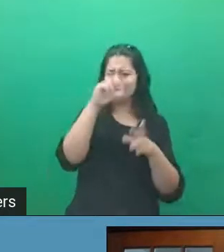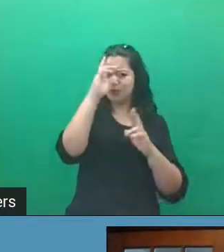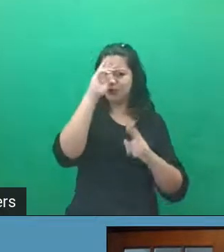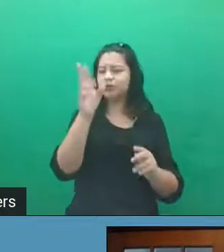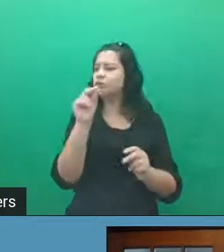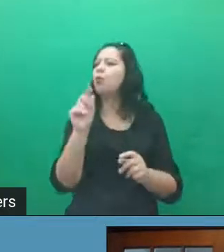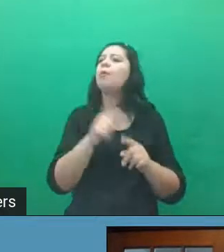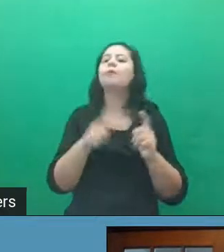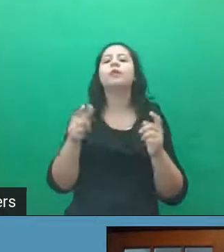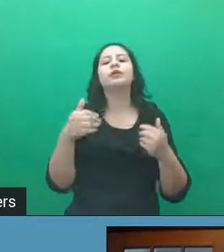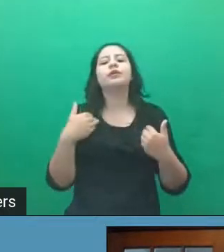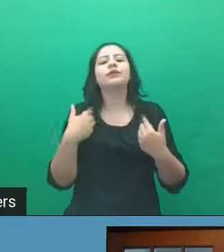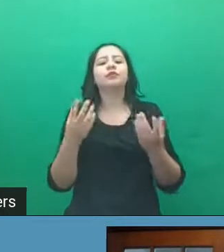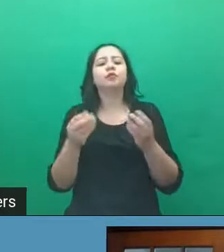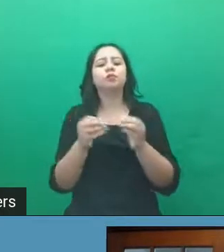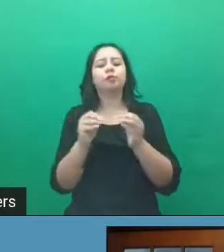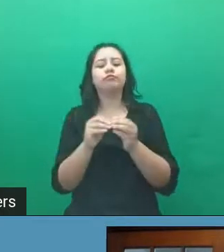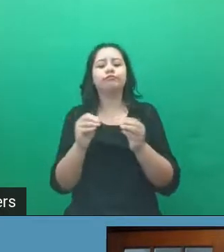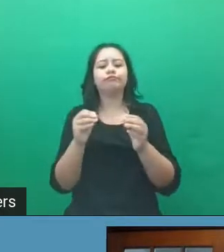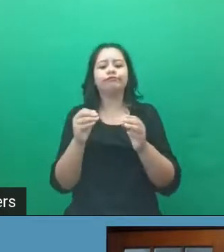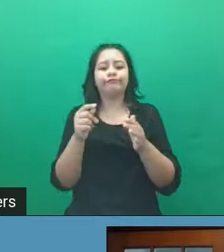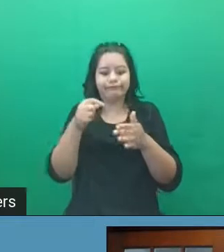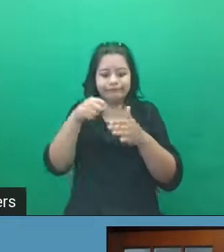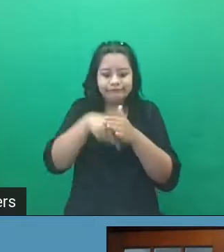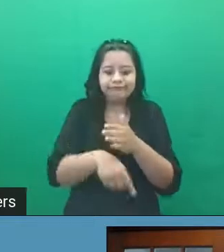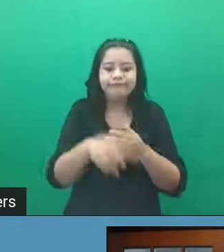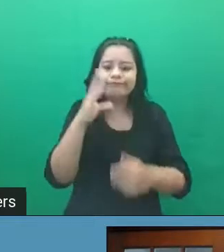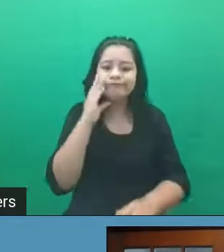gives you another opportunity to see who's there. And